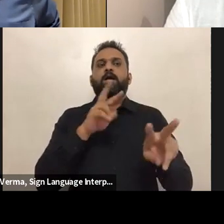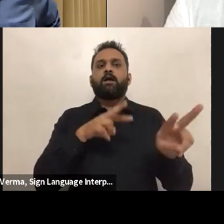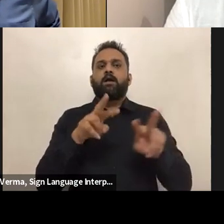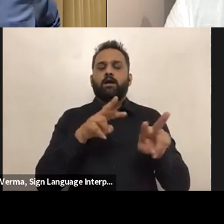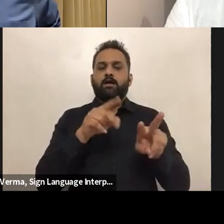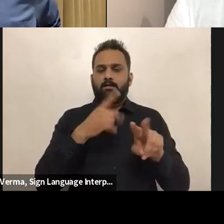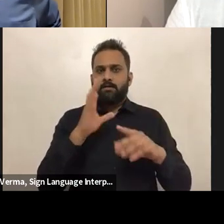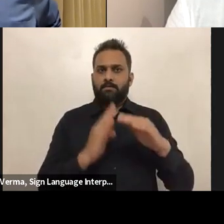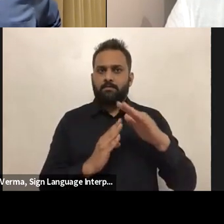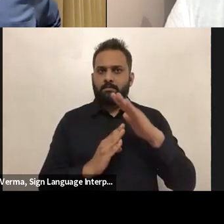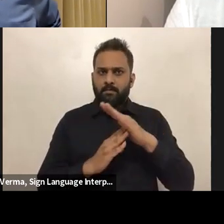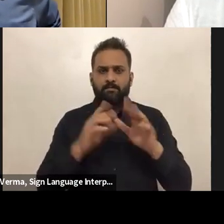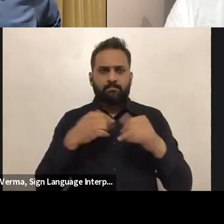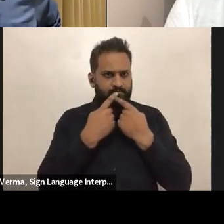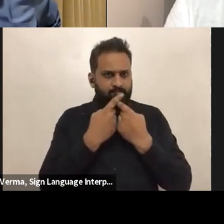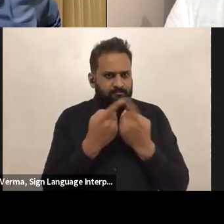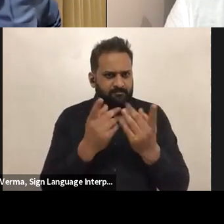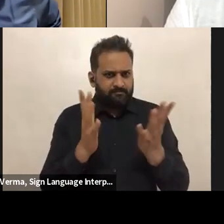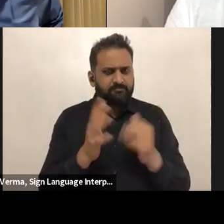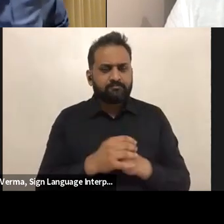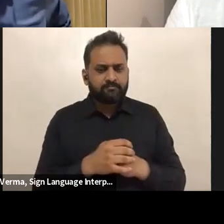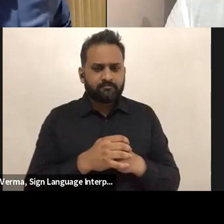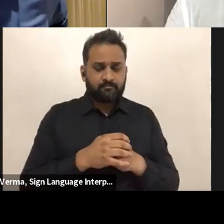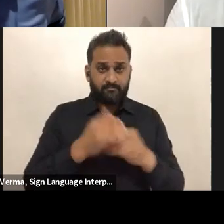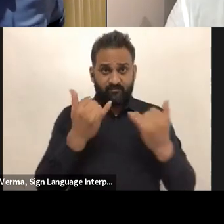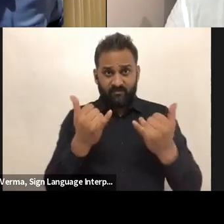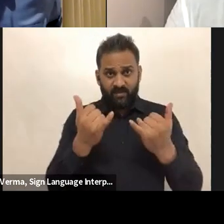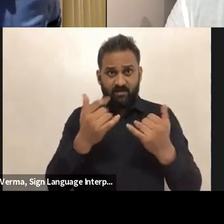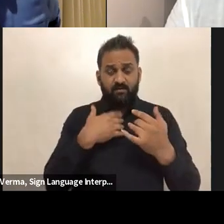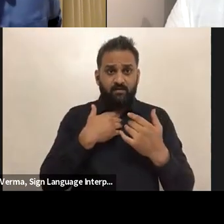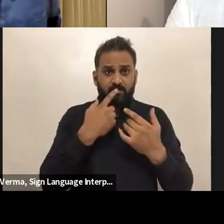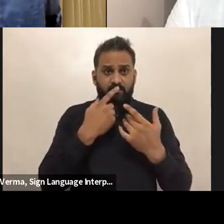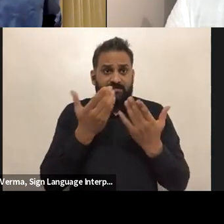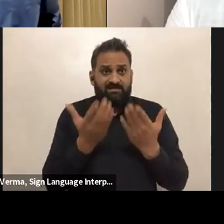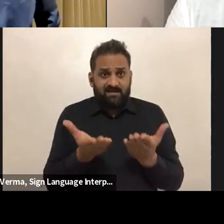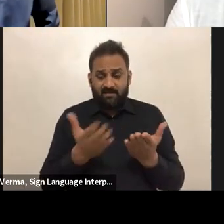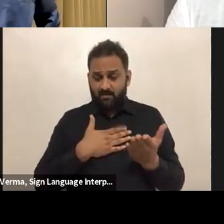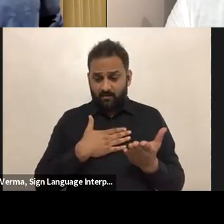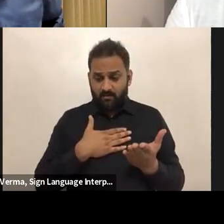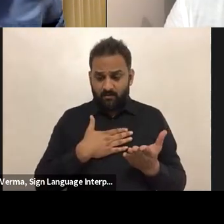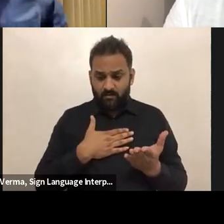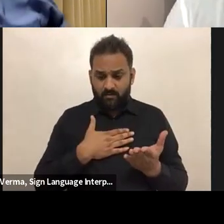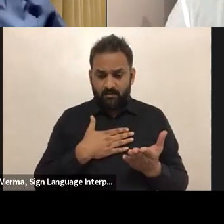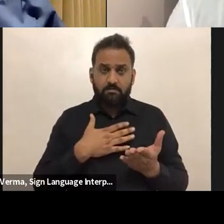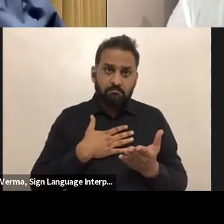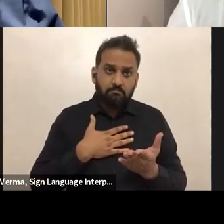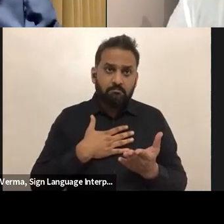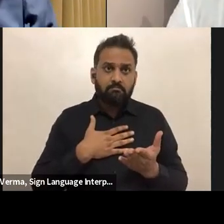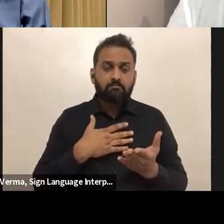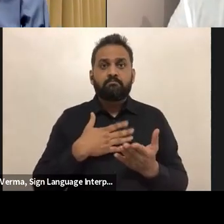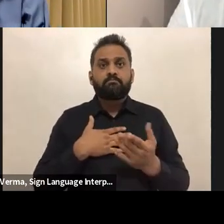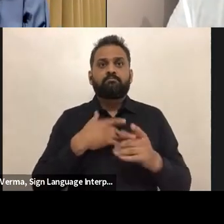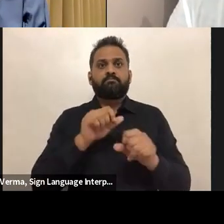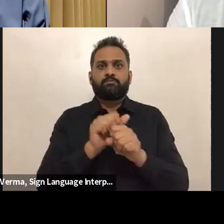say to everybody, I'm no Oprah Winfrey. This is not my my strongest role